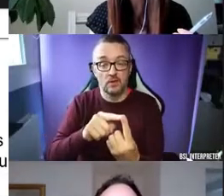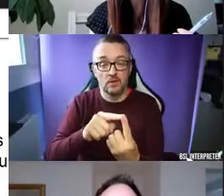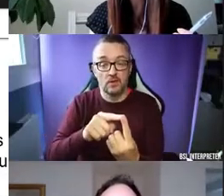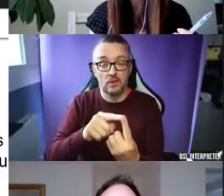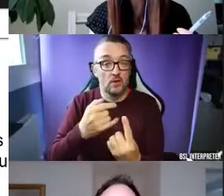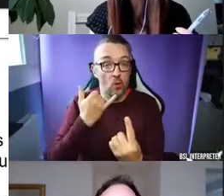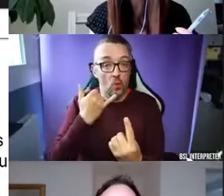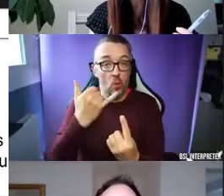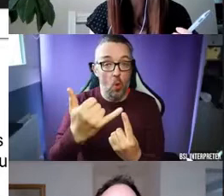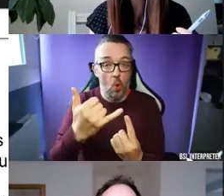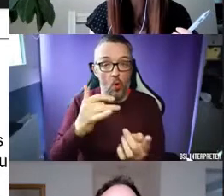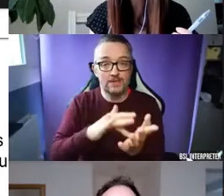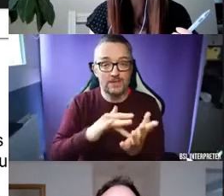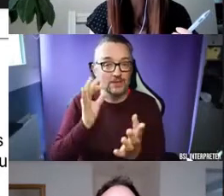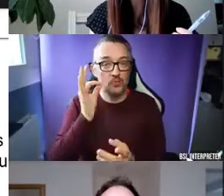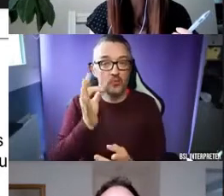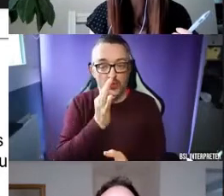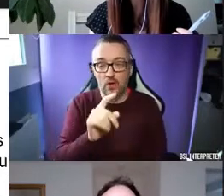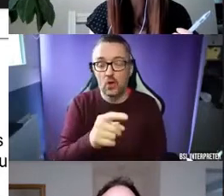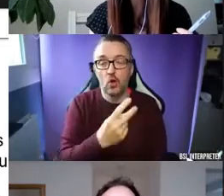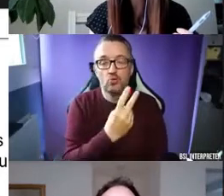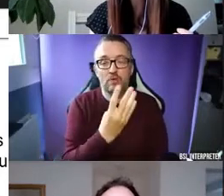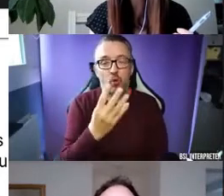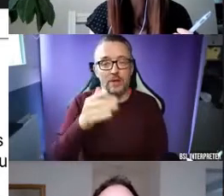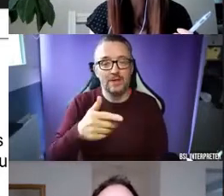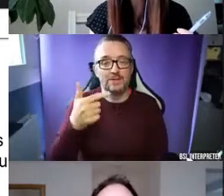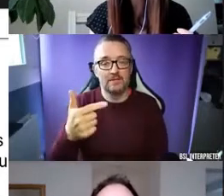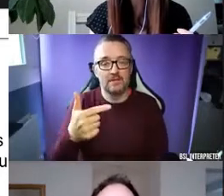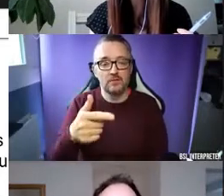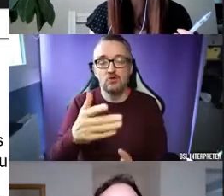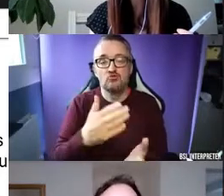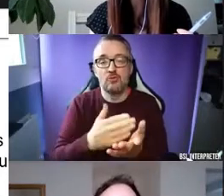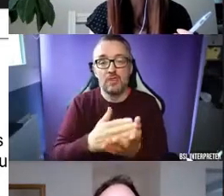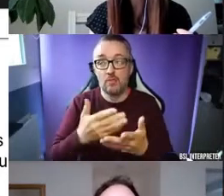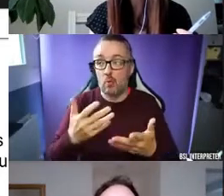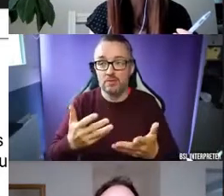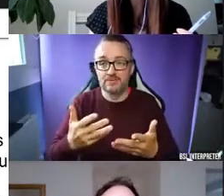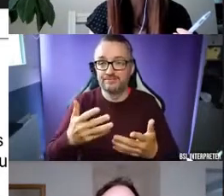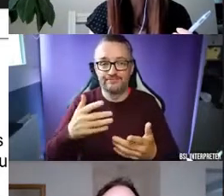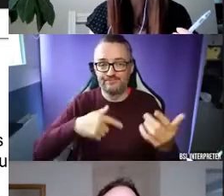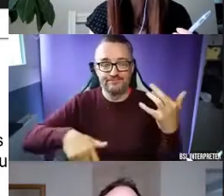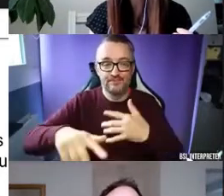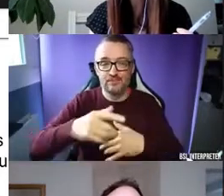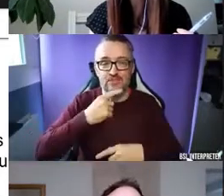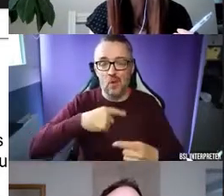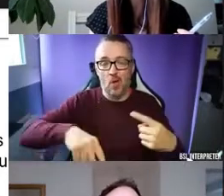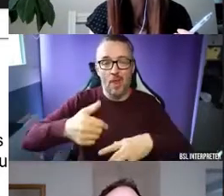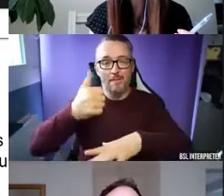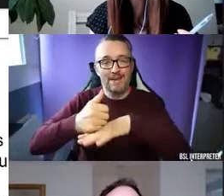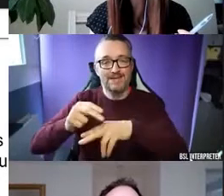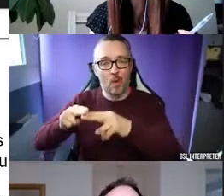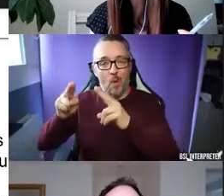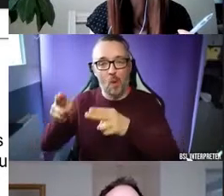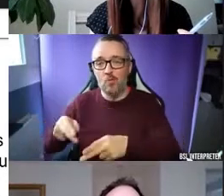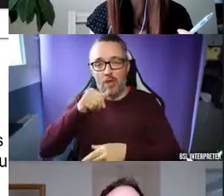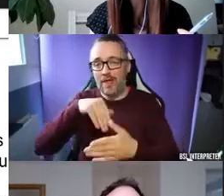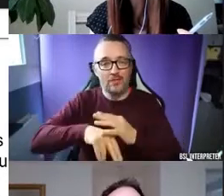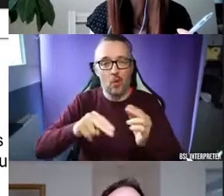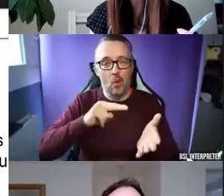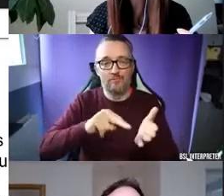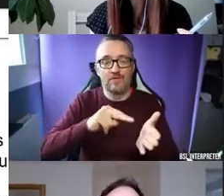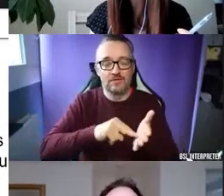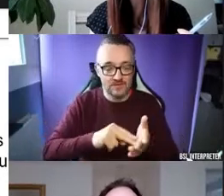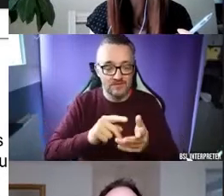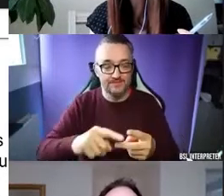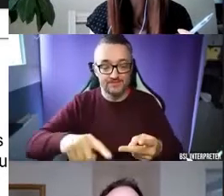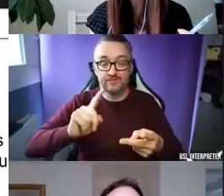a day, 7 days a week. Although it's a virtual call centre at the moment, everyone's based at home. Through our mobile applications,